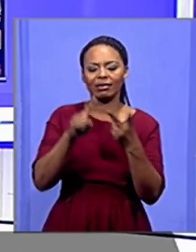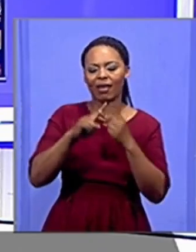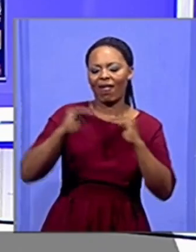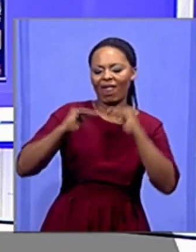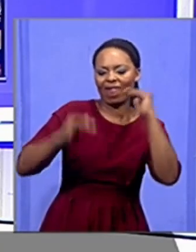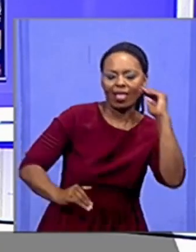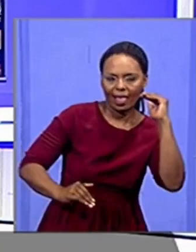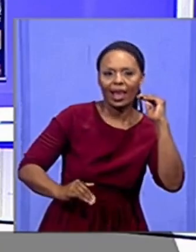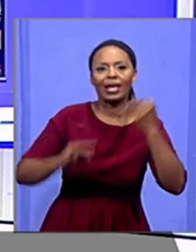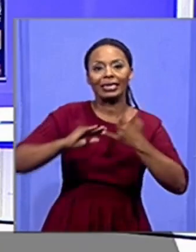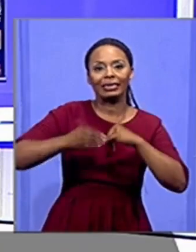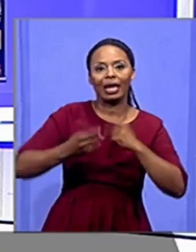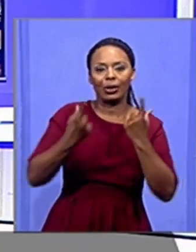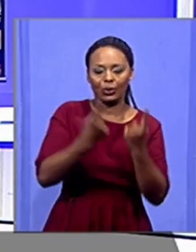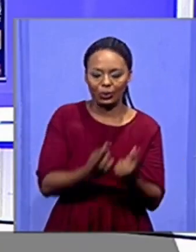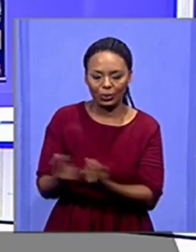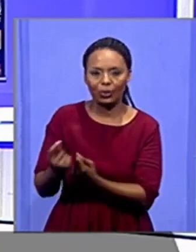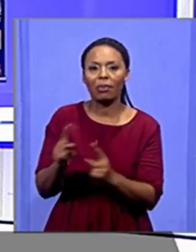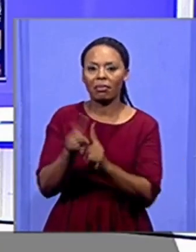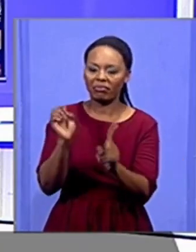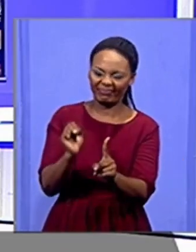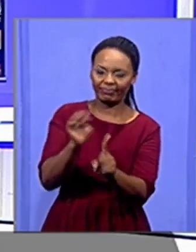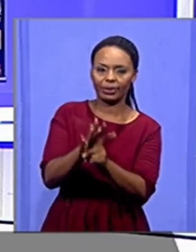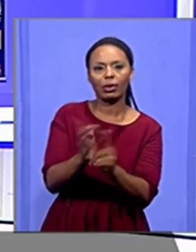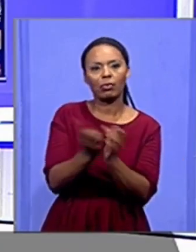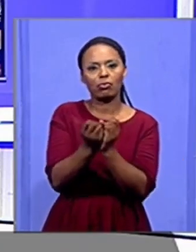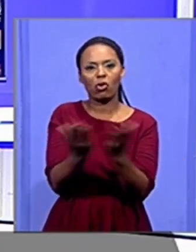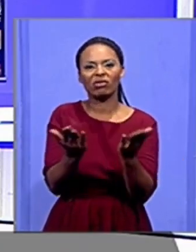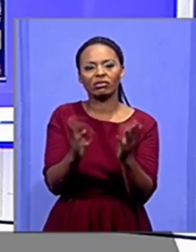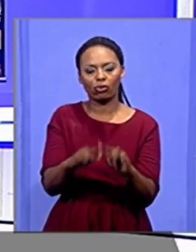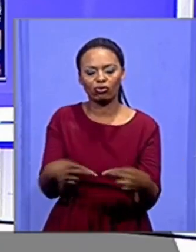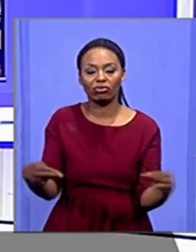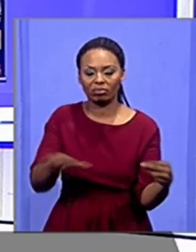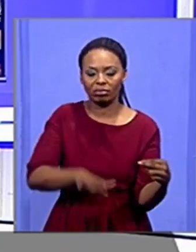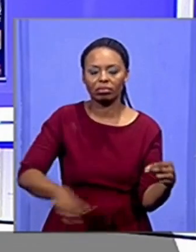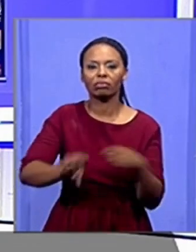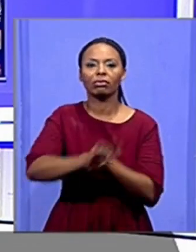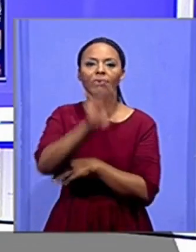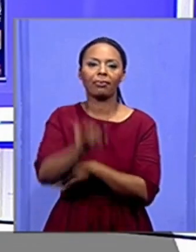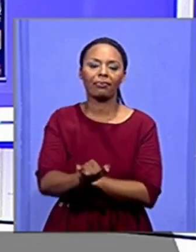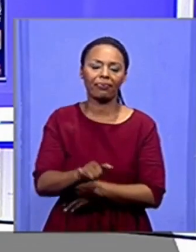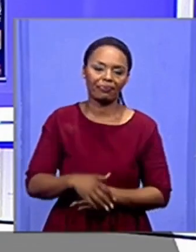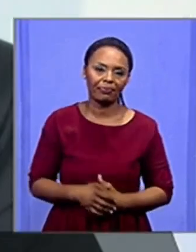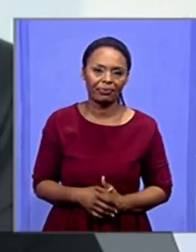ya lekala le yeo e amago gampe ditšweletšwa tša ka mo nageng.